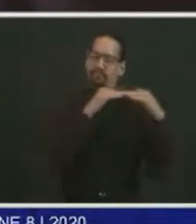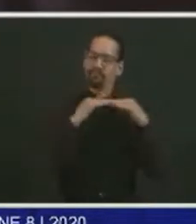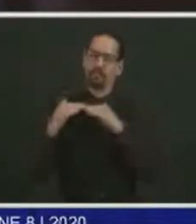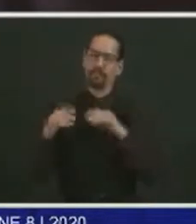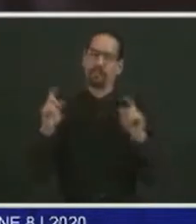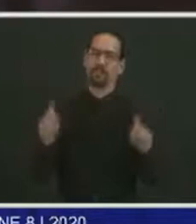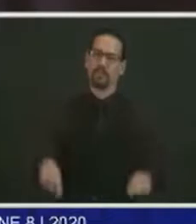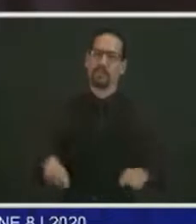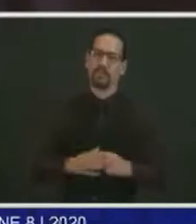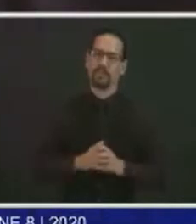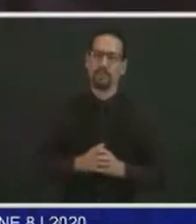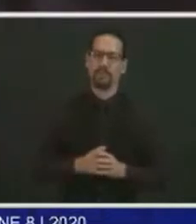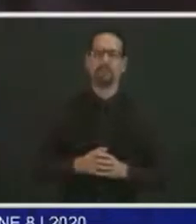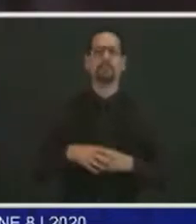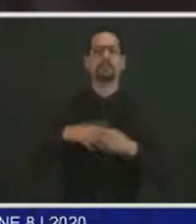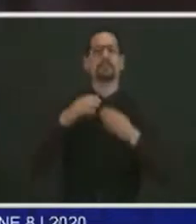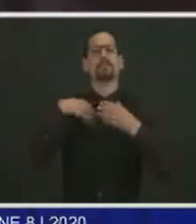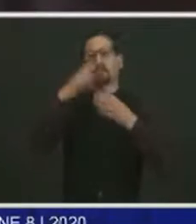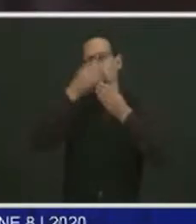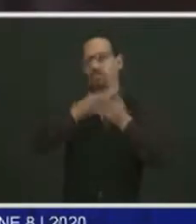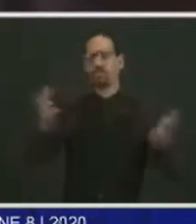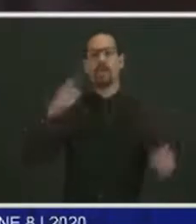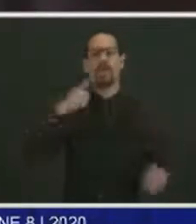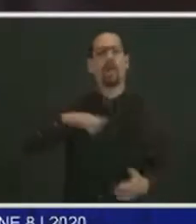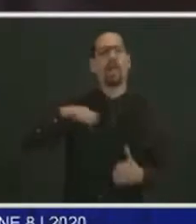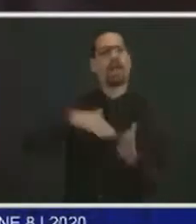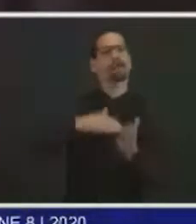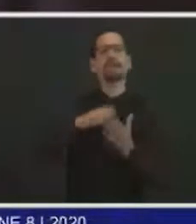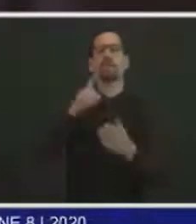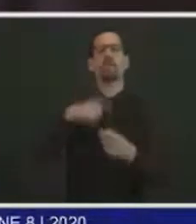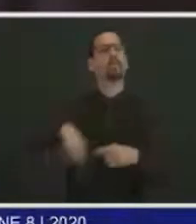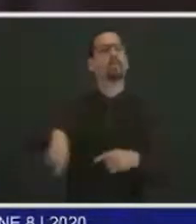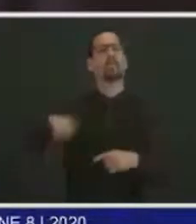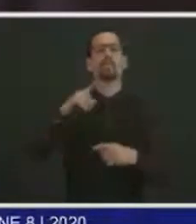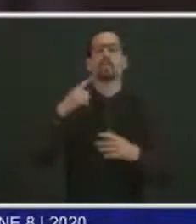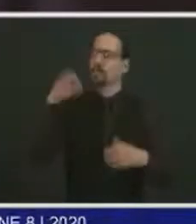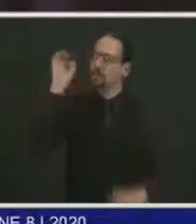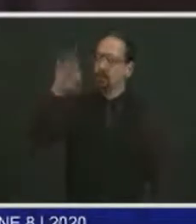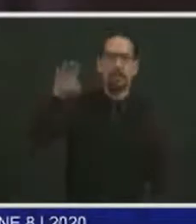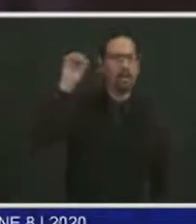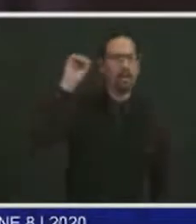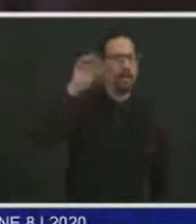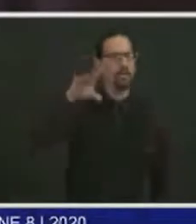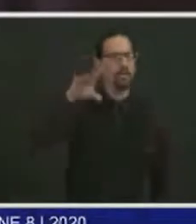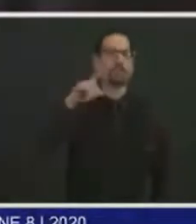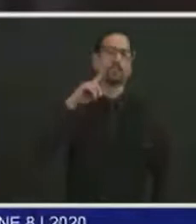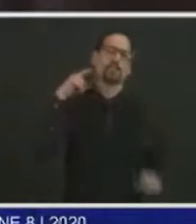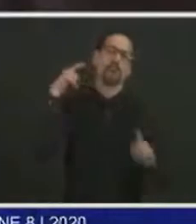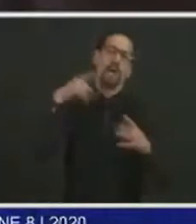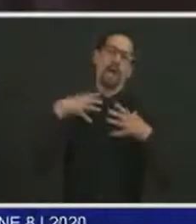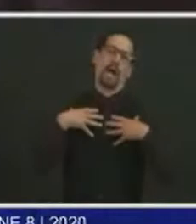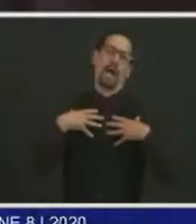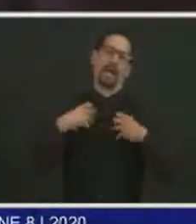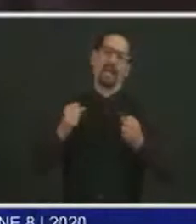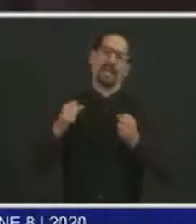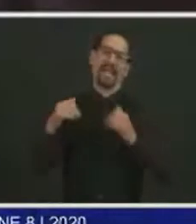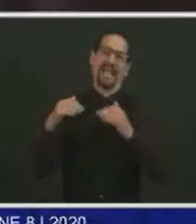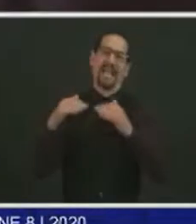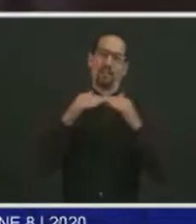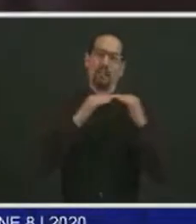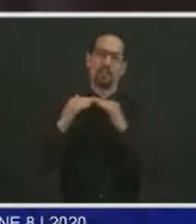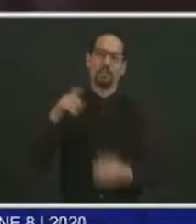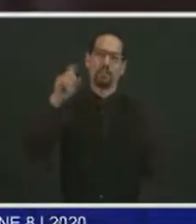healthy, and that's not just talking about the absence of disease. It's also talking about the presence of physical and